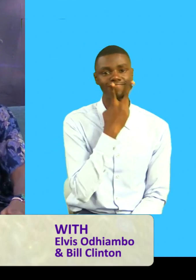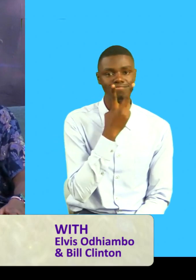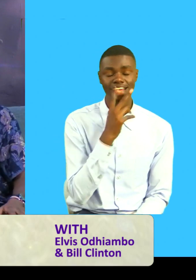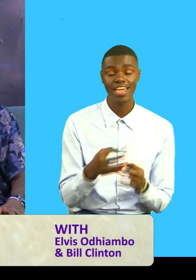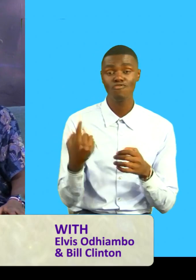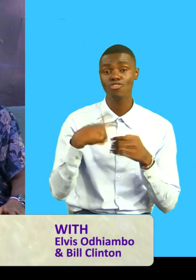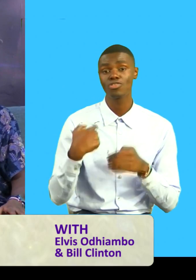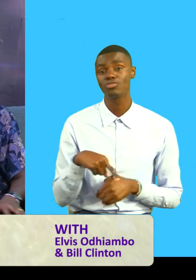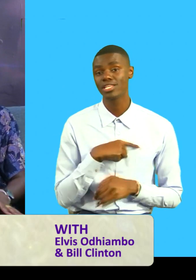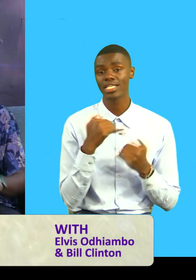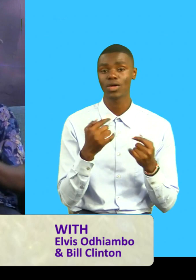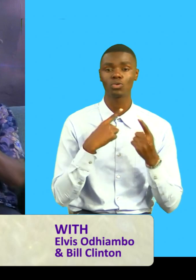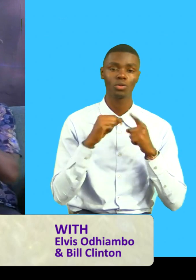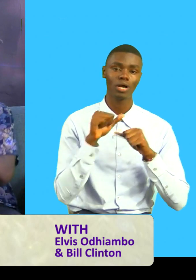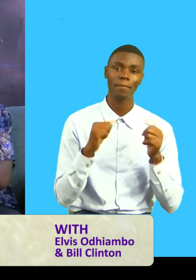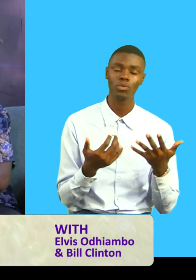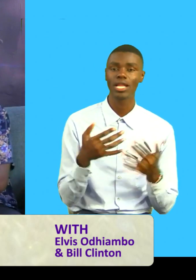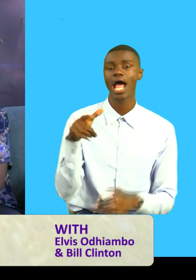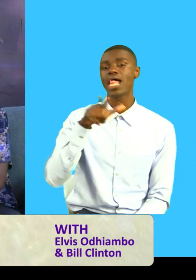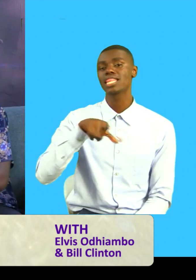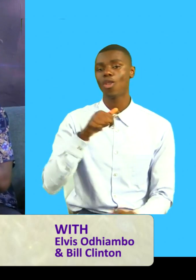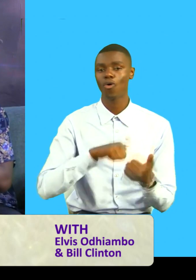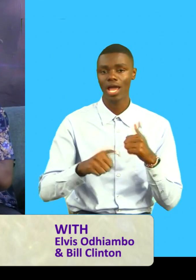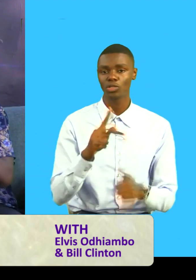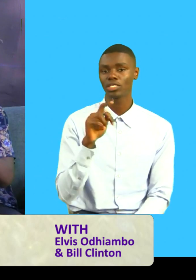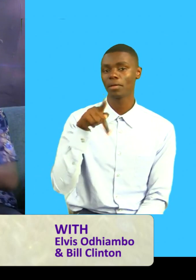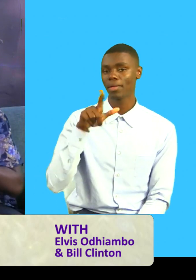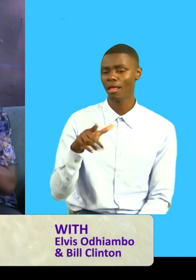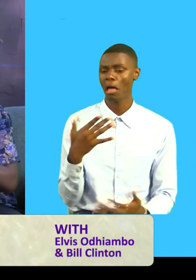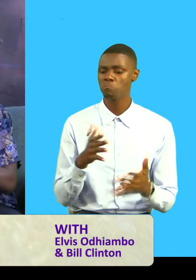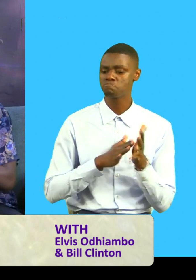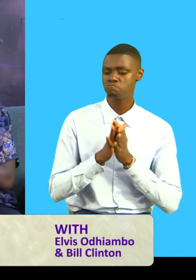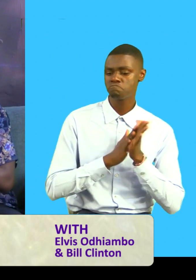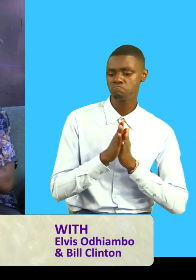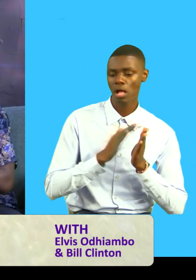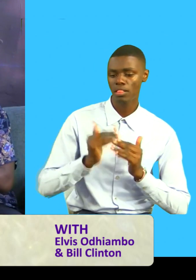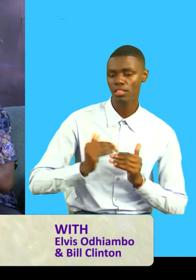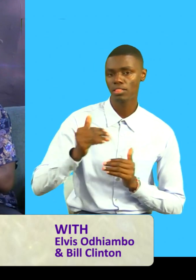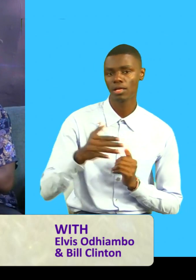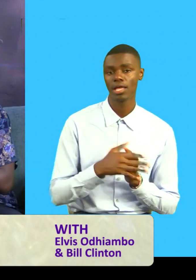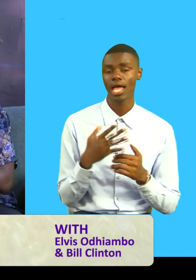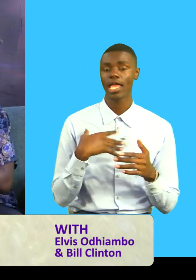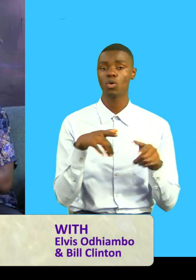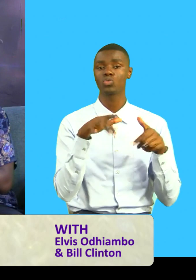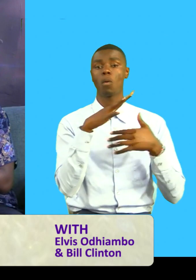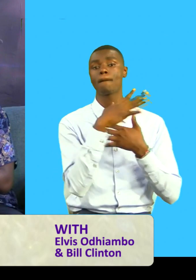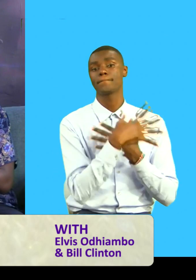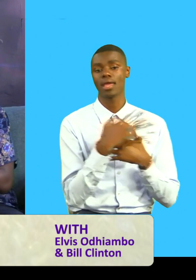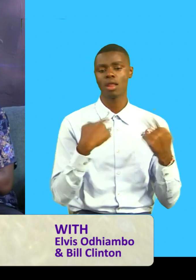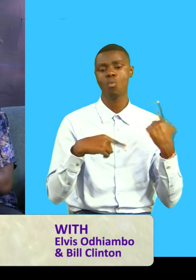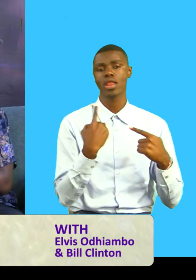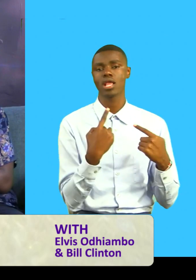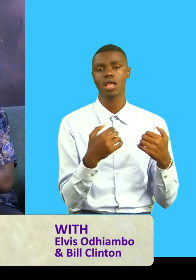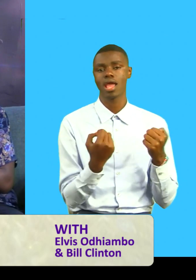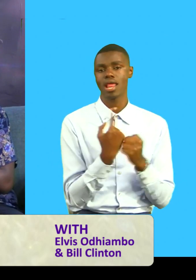us right now, we just talked about some of the local action, the KPL, how it's getting interesting, and also the Bayern Munich winning their